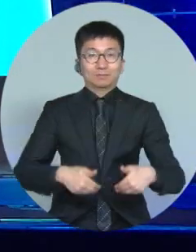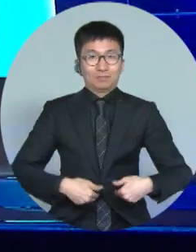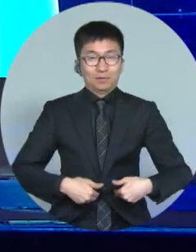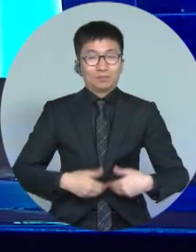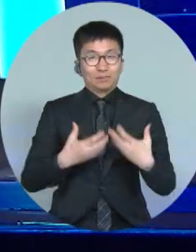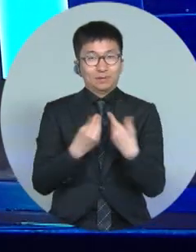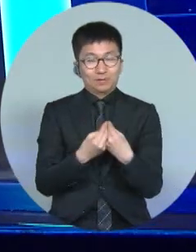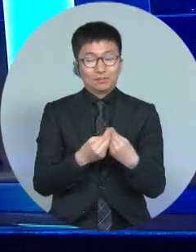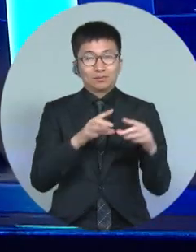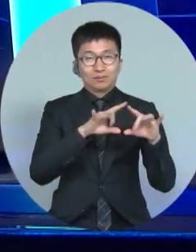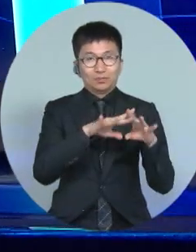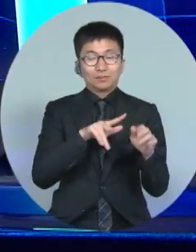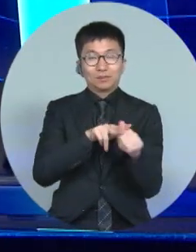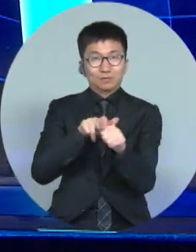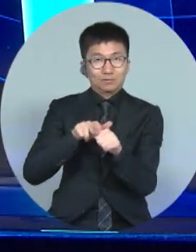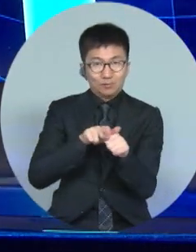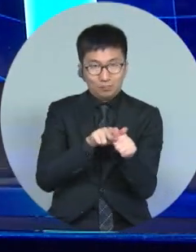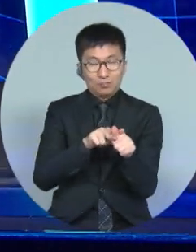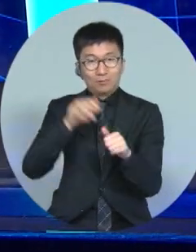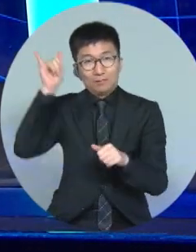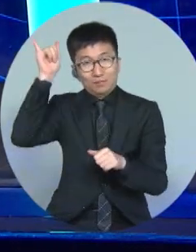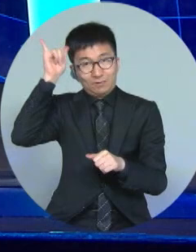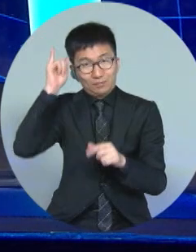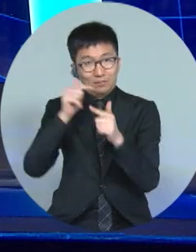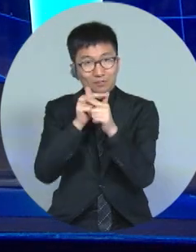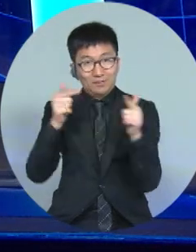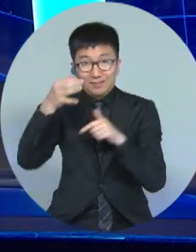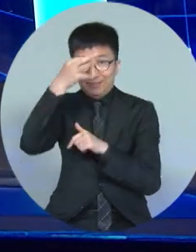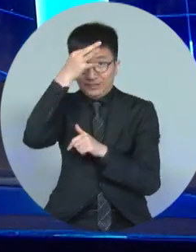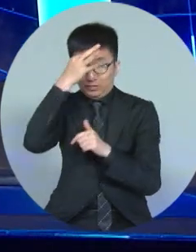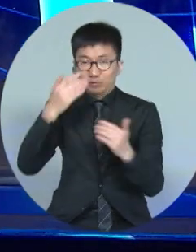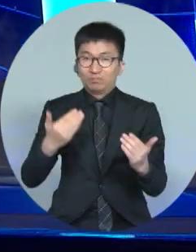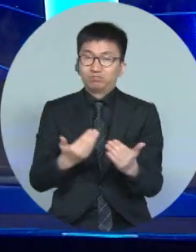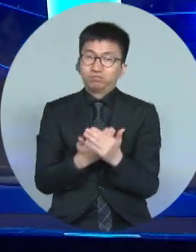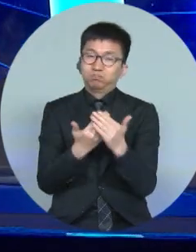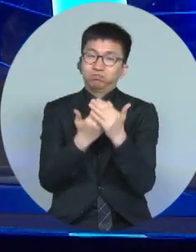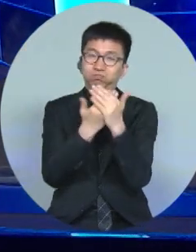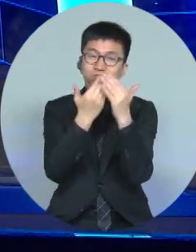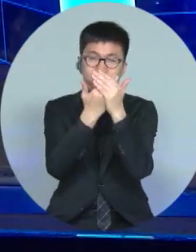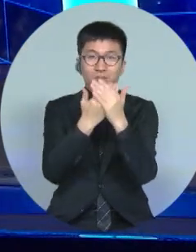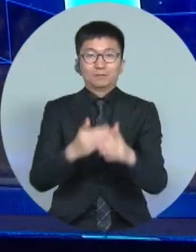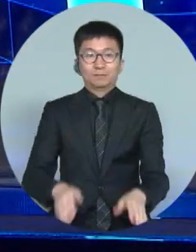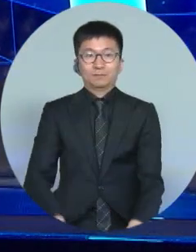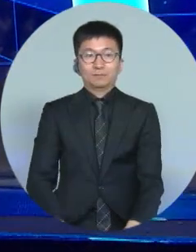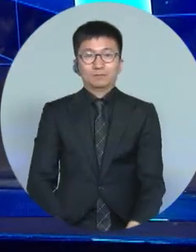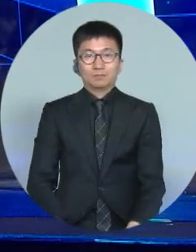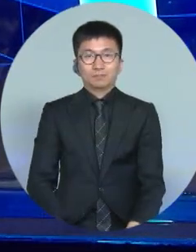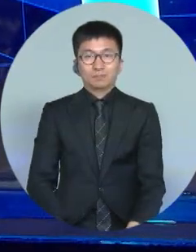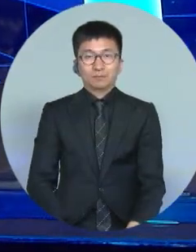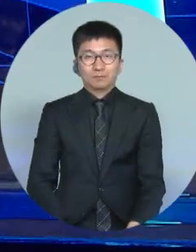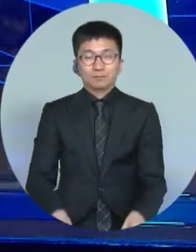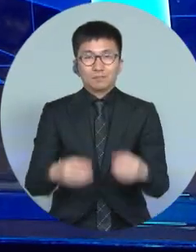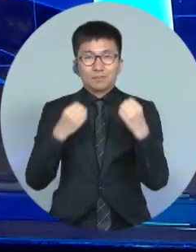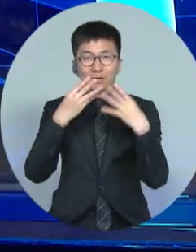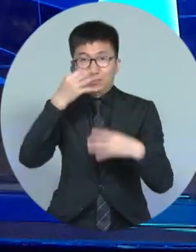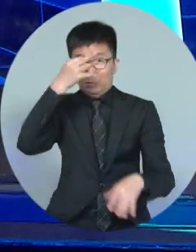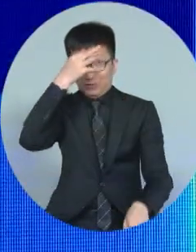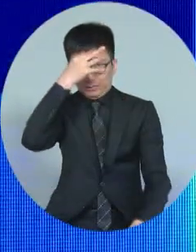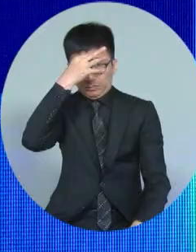into AI. And the combination of the new technologies and financial